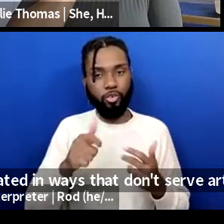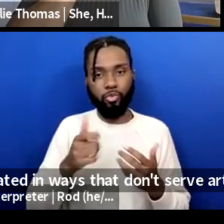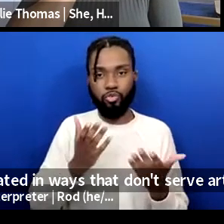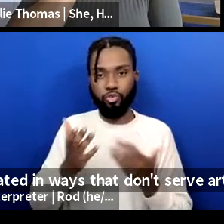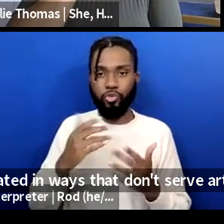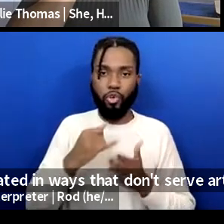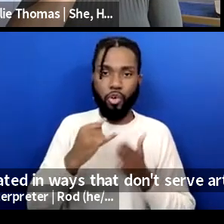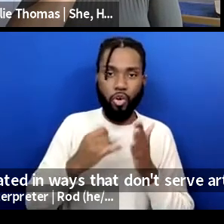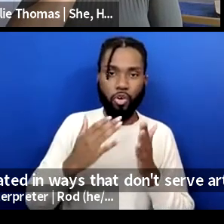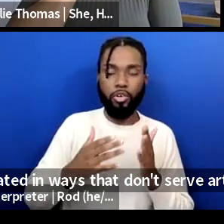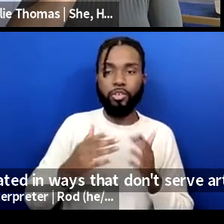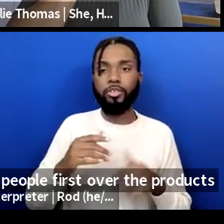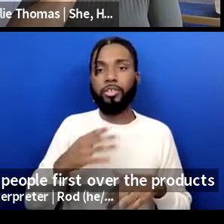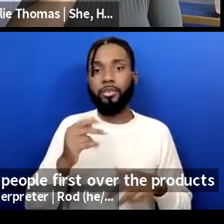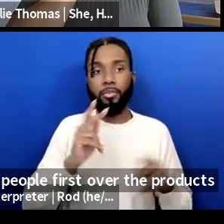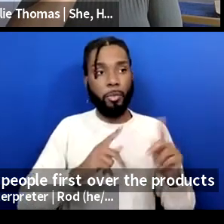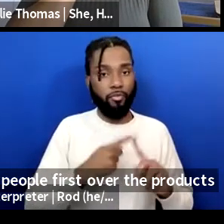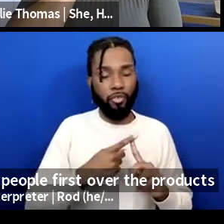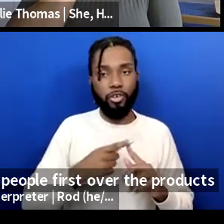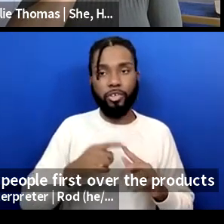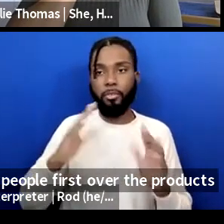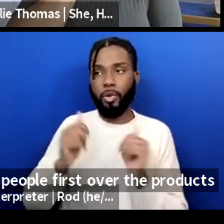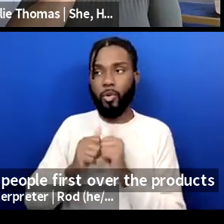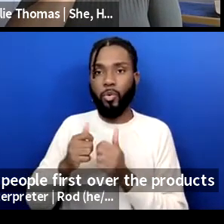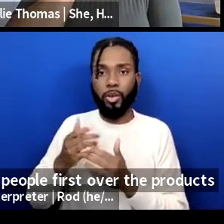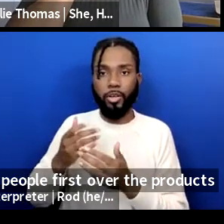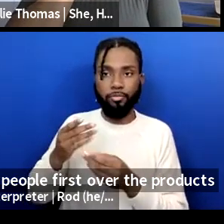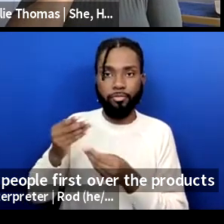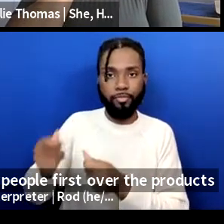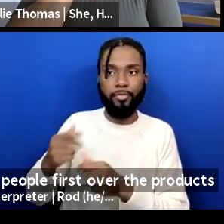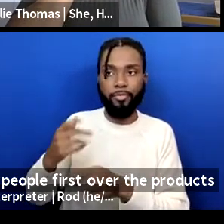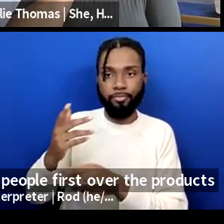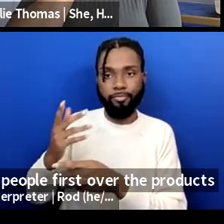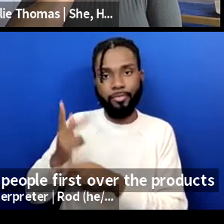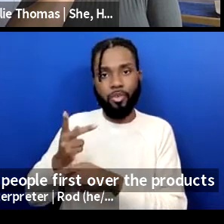over the products or the buildings that are still empty.